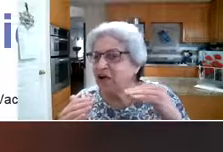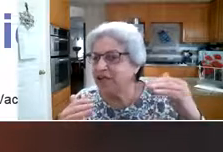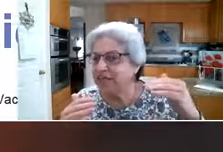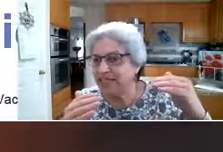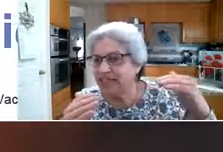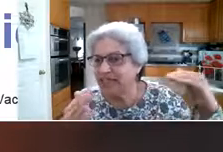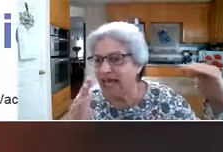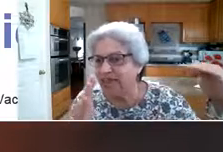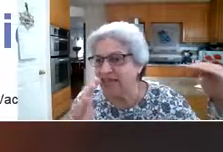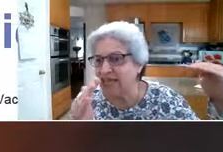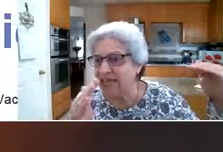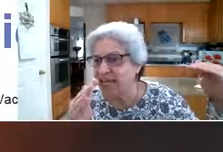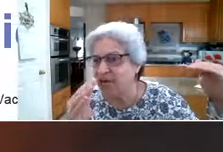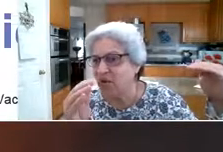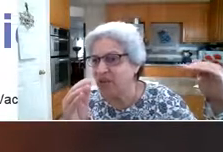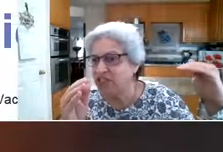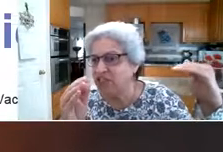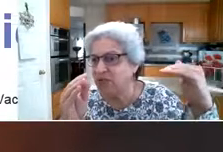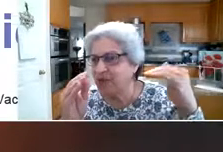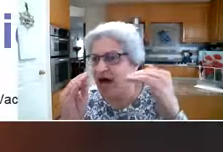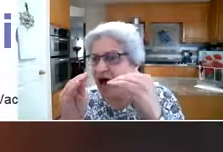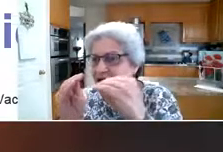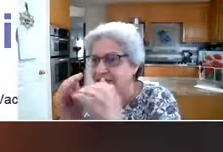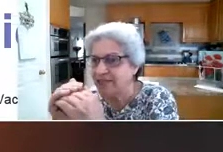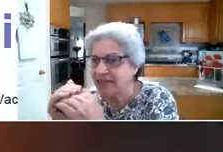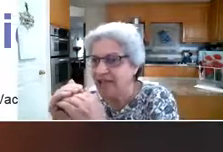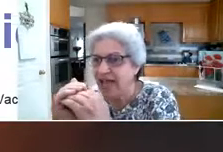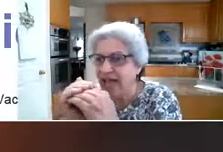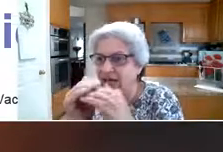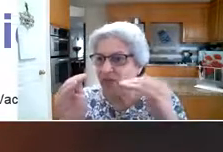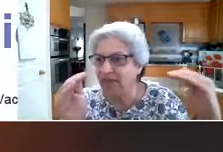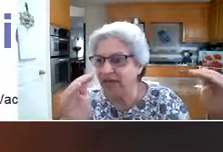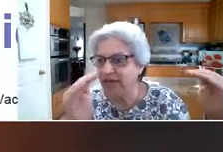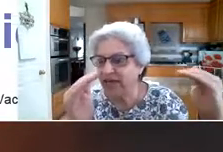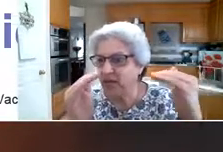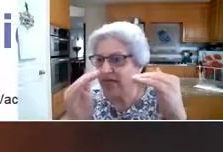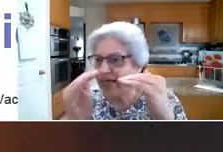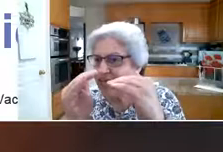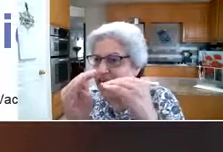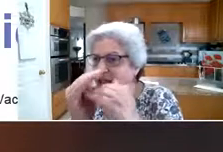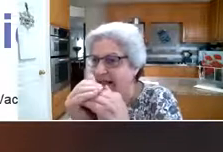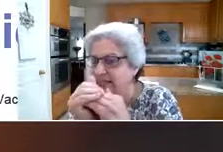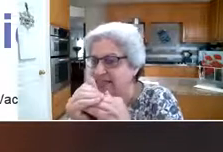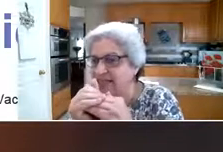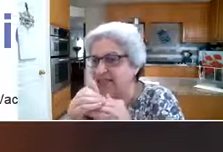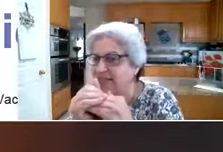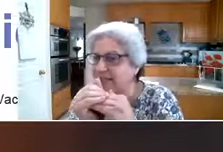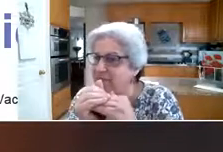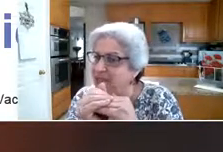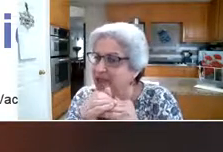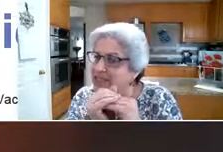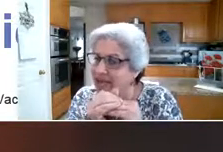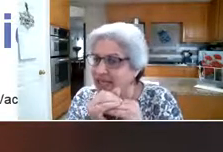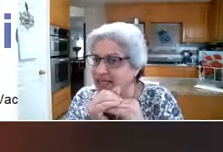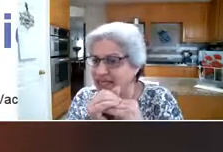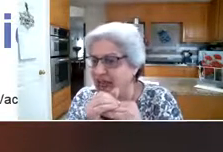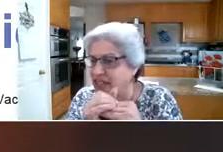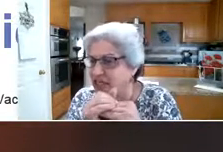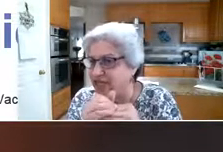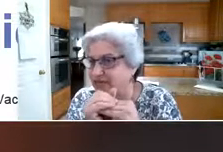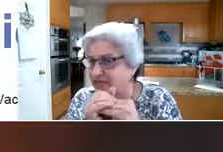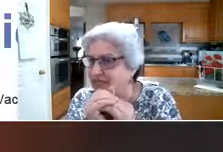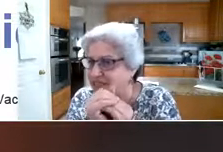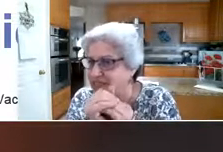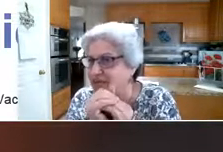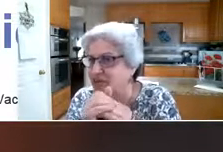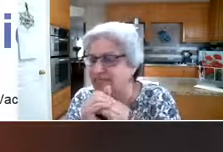the virus is like the key going into a lock. And when they connect, they make a tight